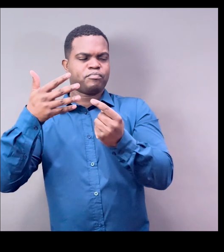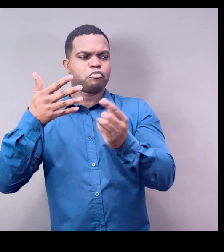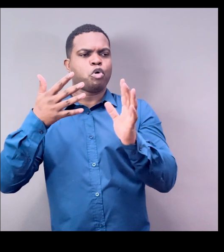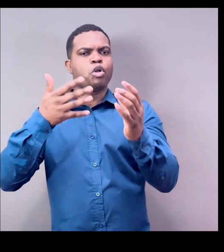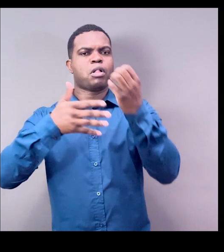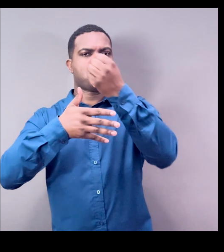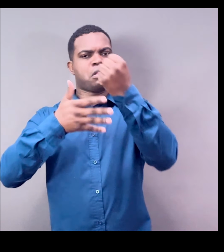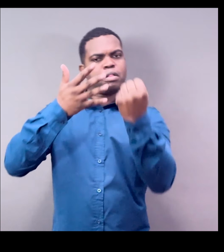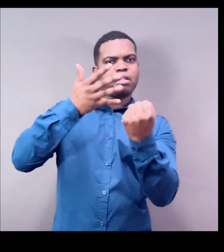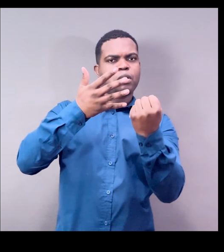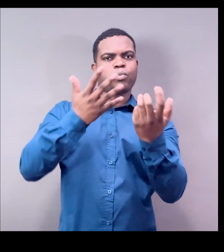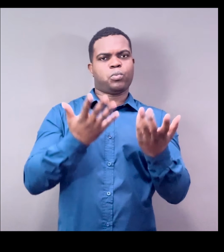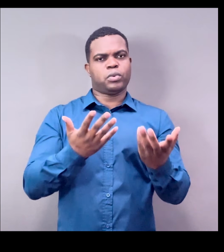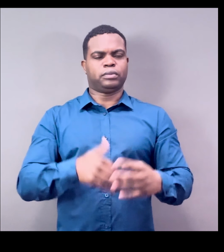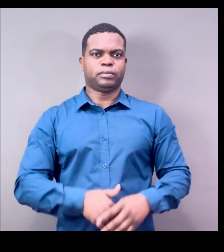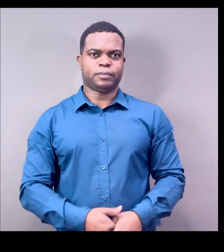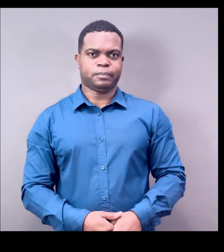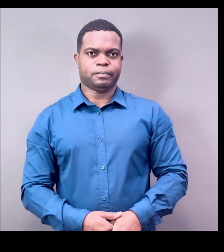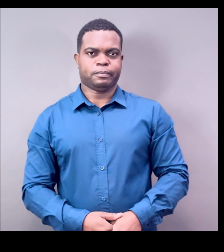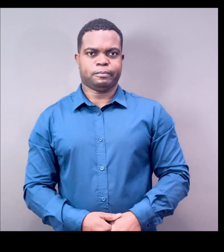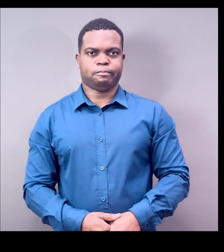and communication.